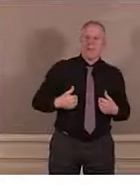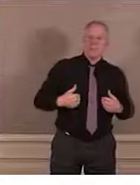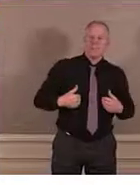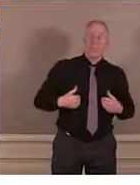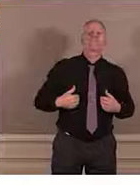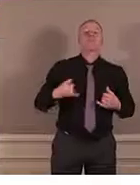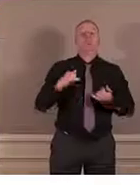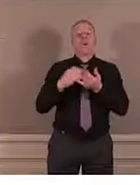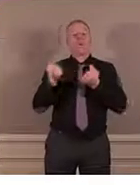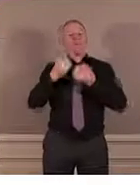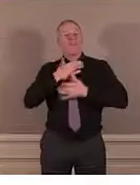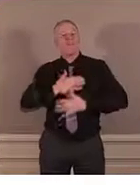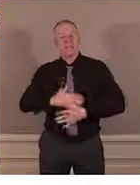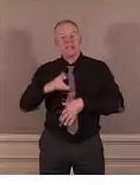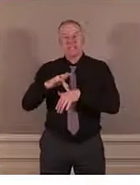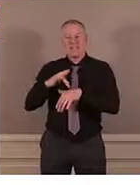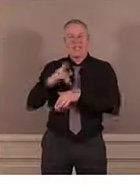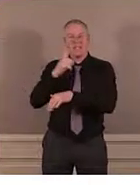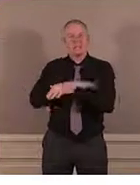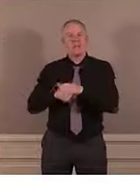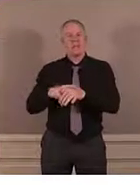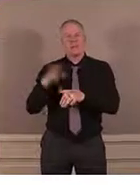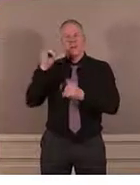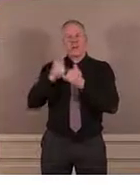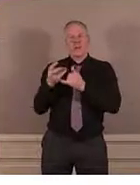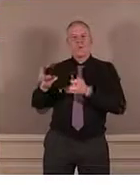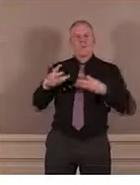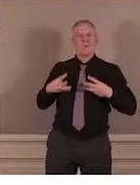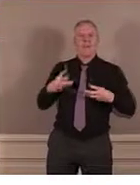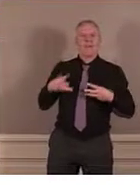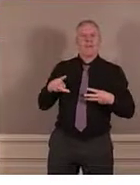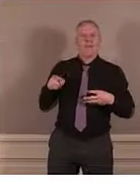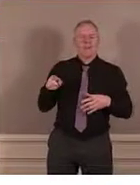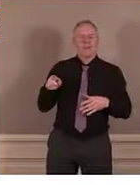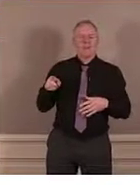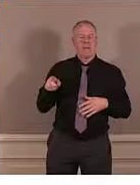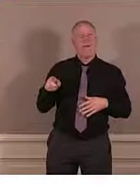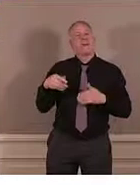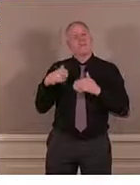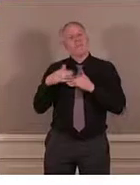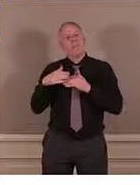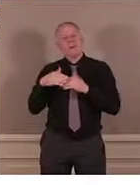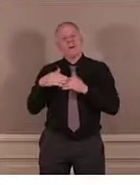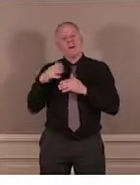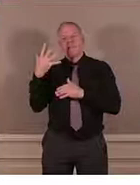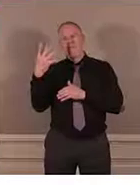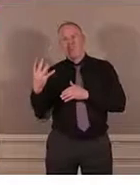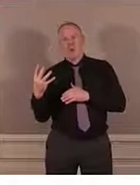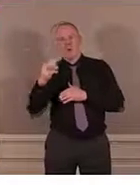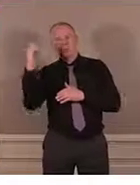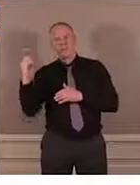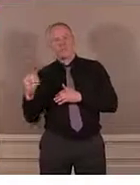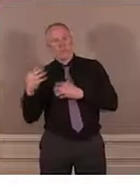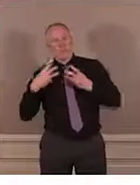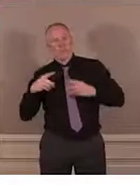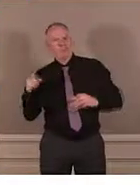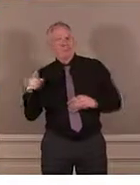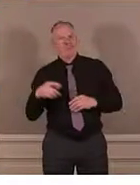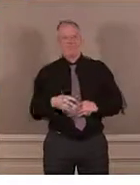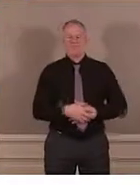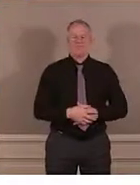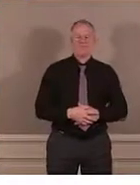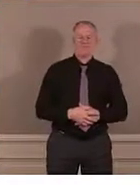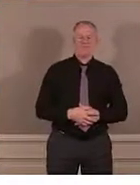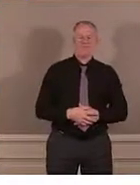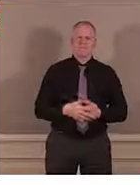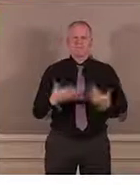those with physical and sensory disabilities, they're more likely to be female, with slightly more, 54% are women. And